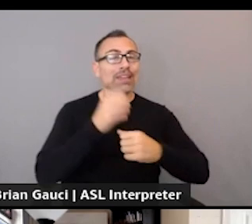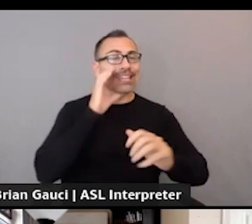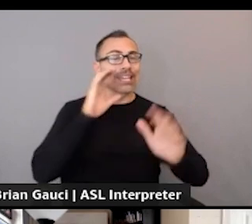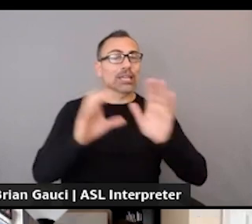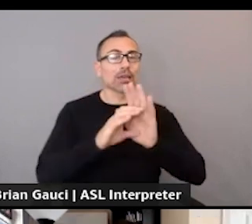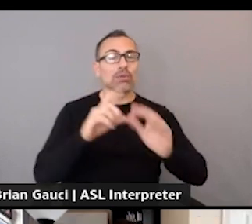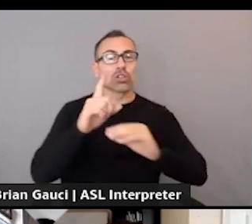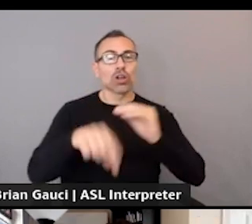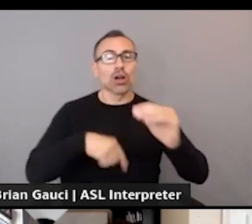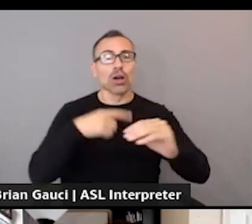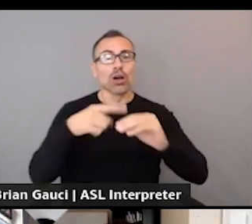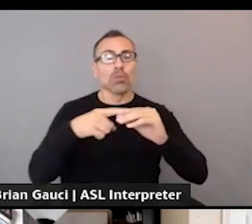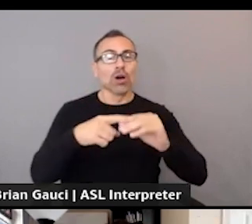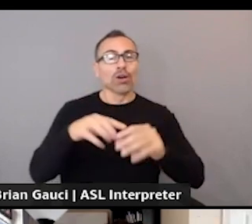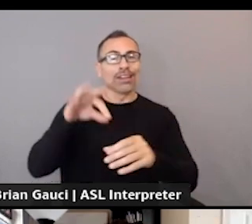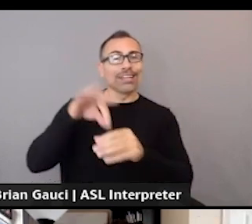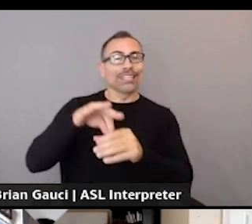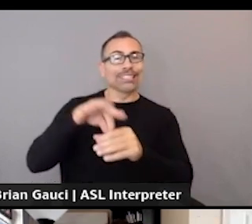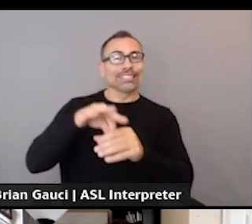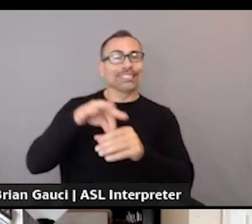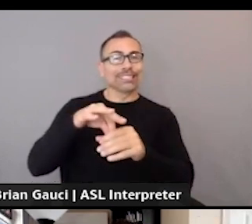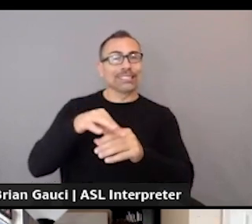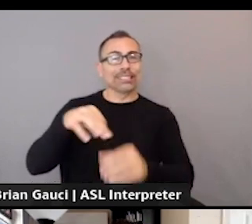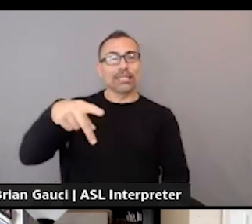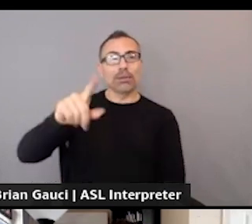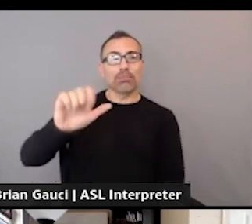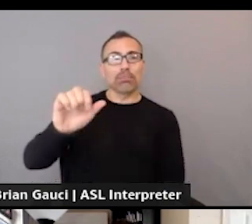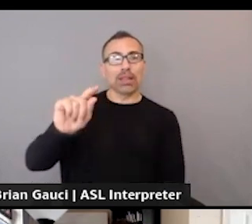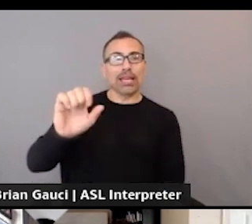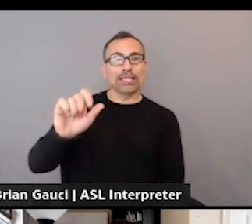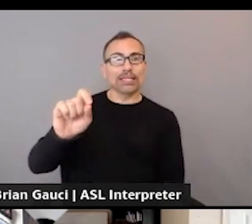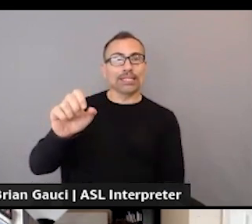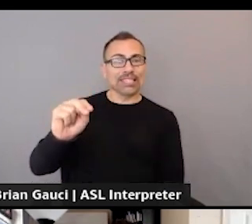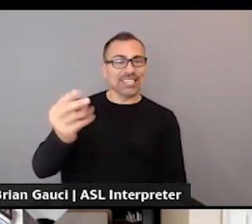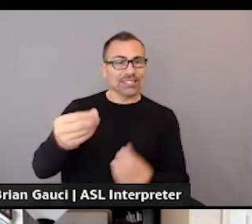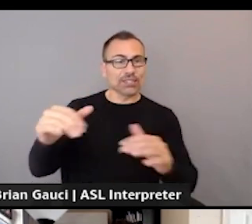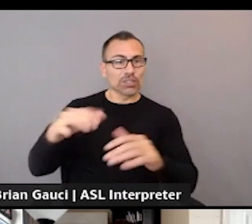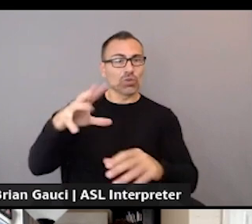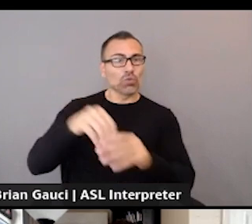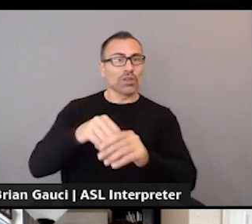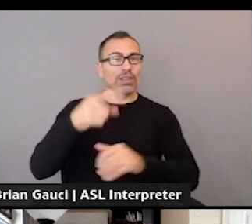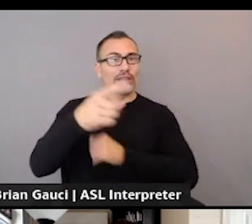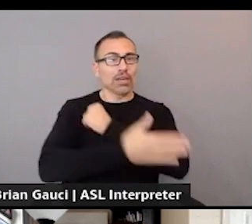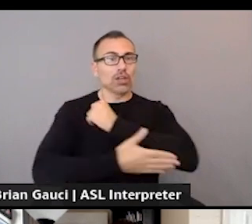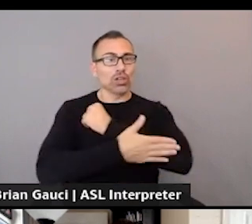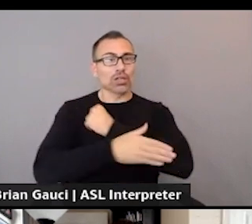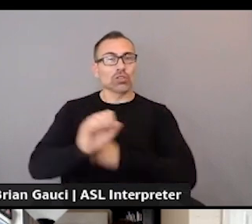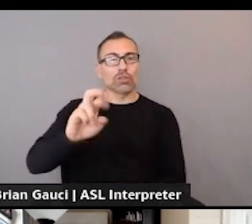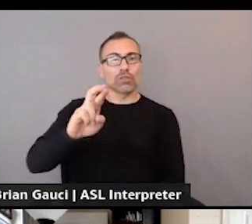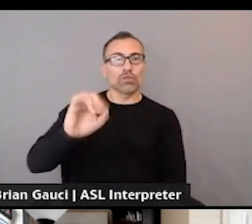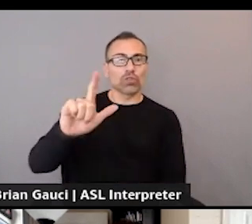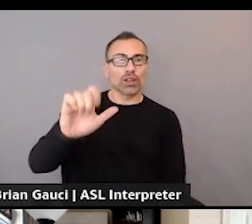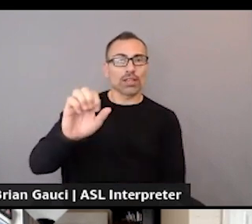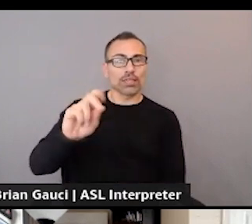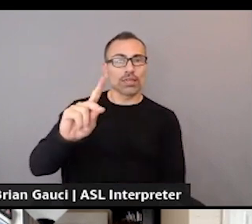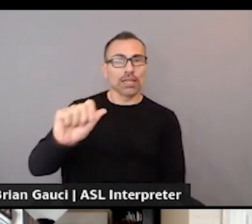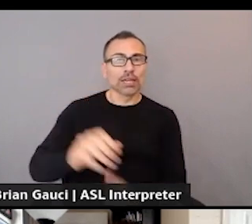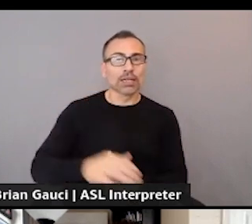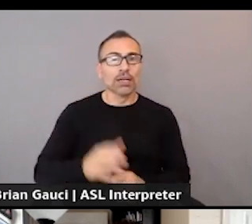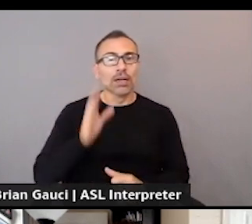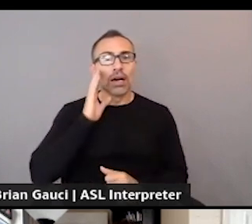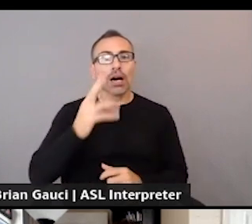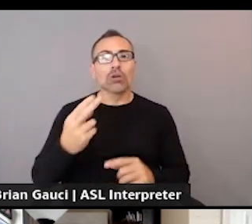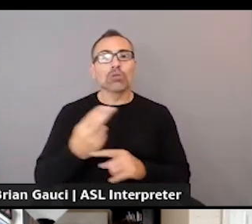tea plantation in Sri Lanka, right? And I'm going to use the stability AI. It's the